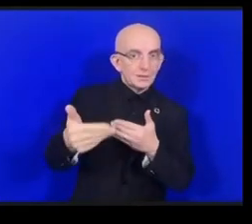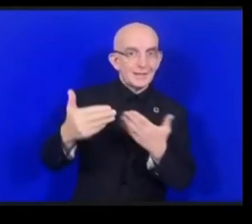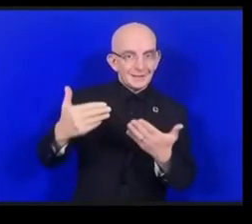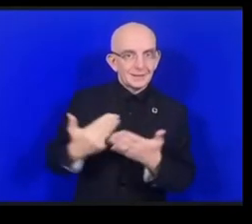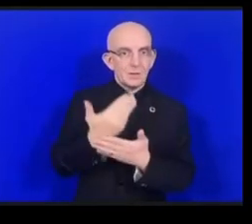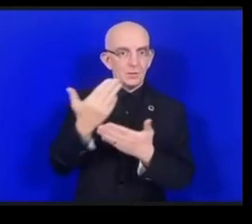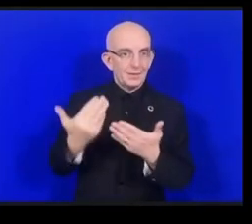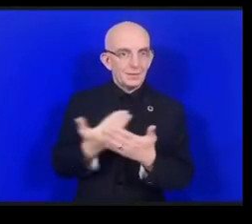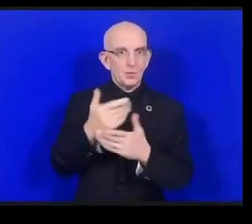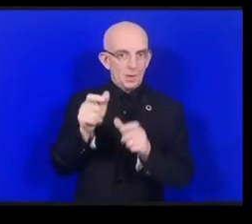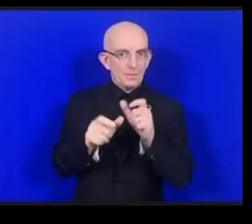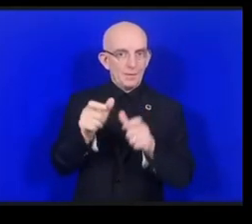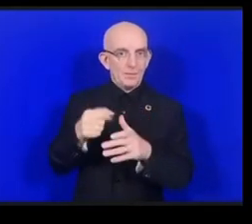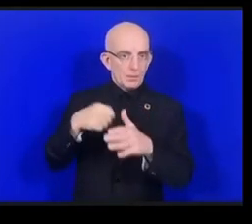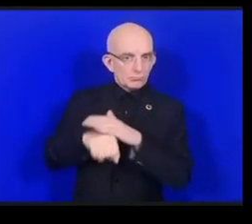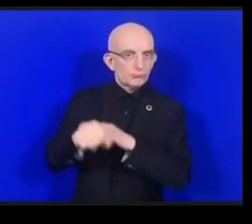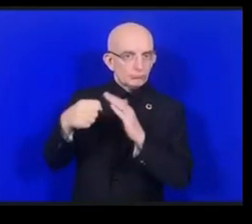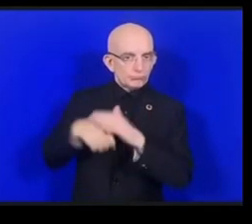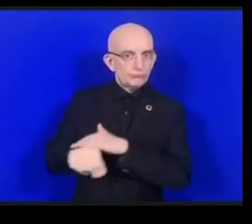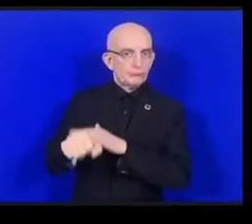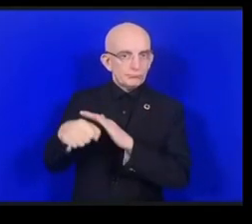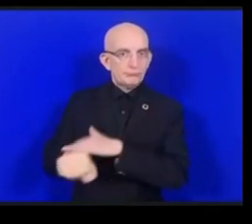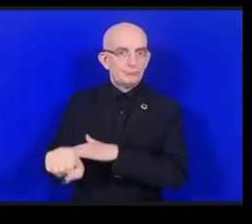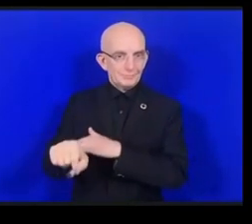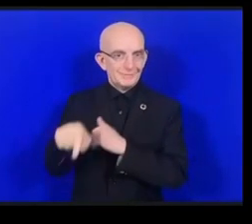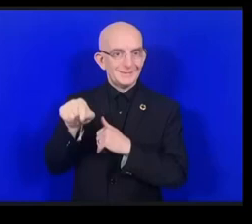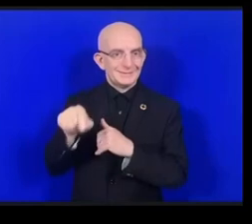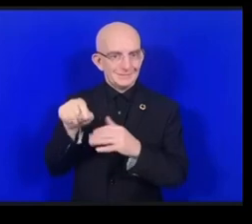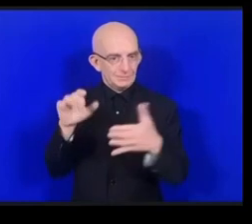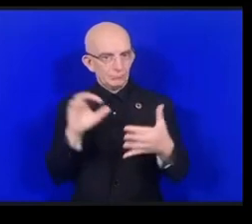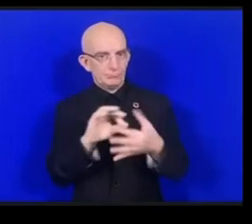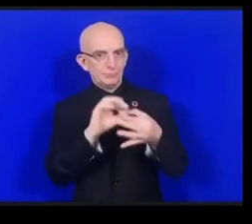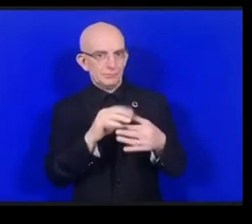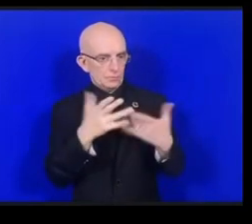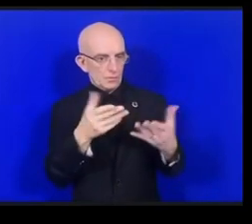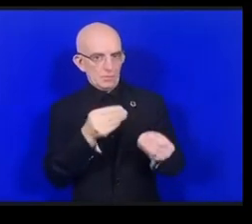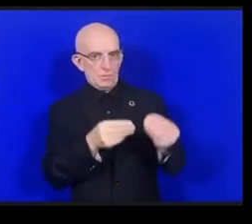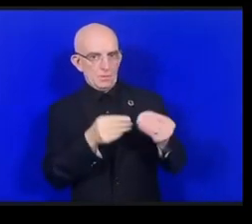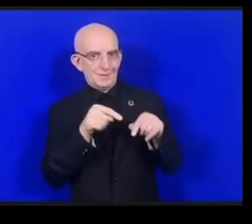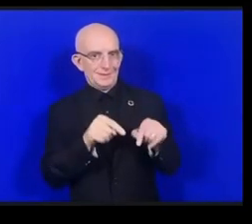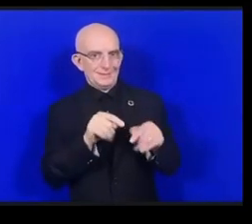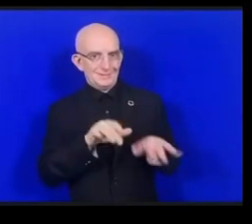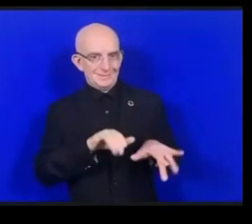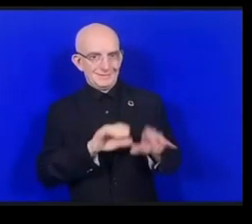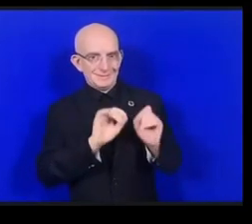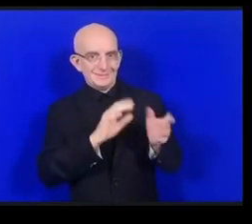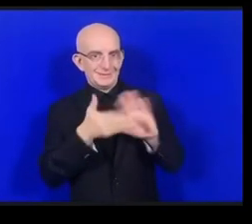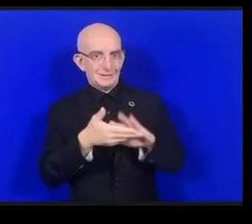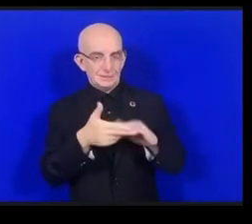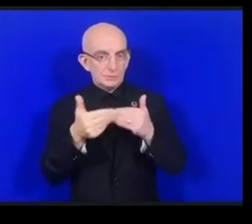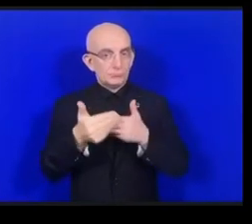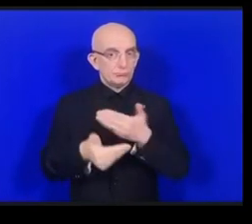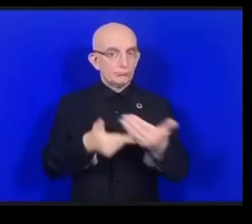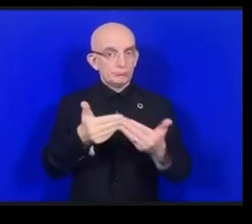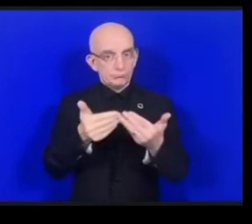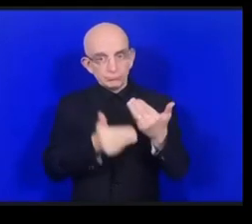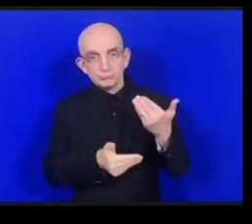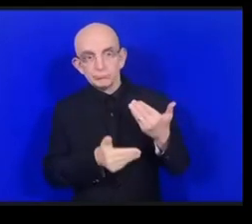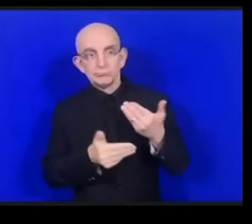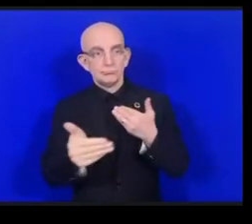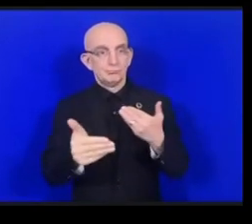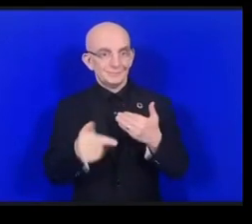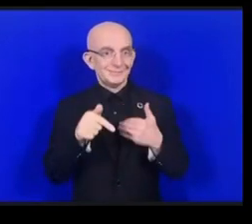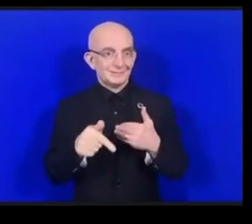internet um moving forward for the um for as advocating about the